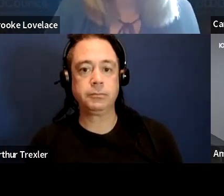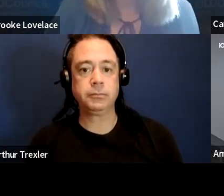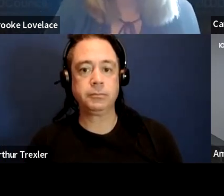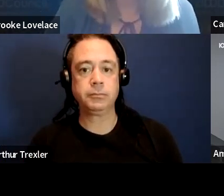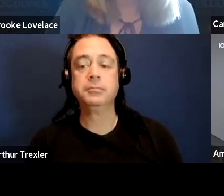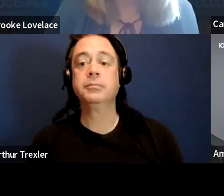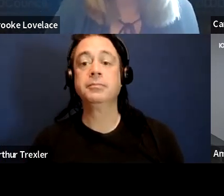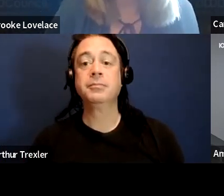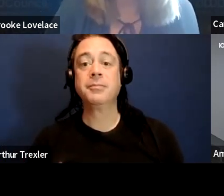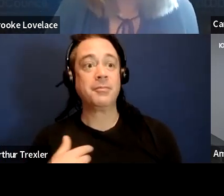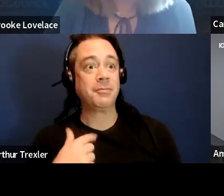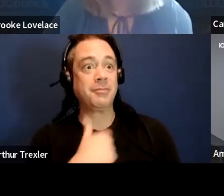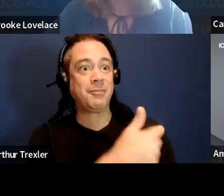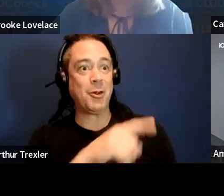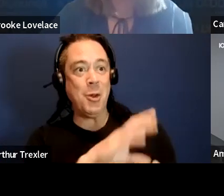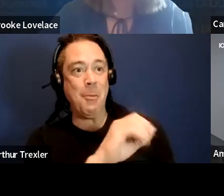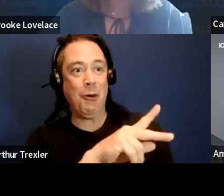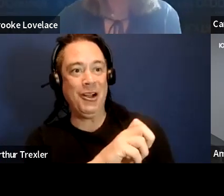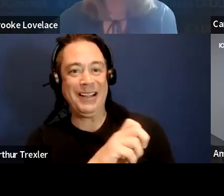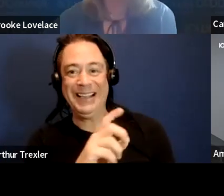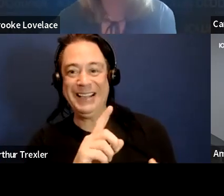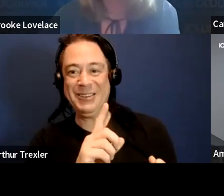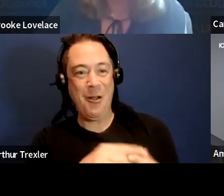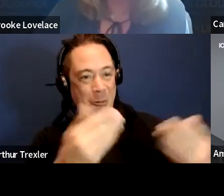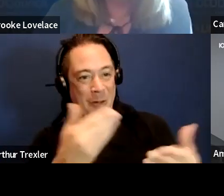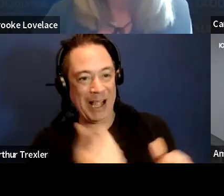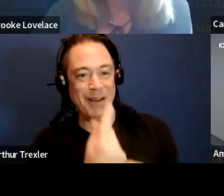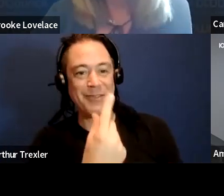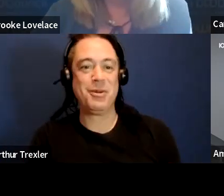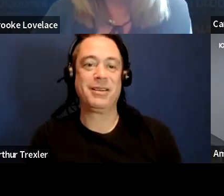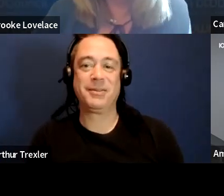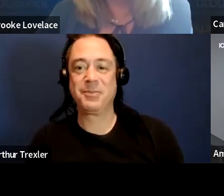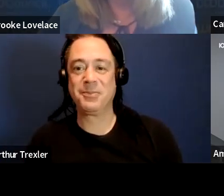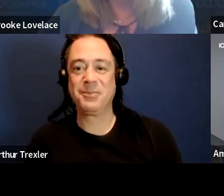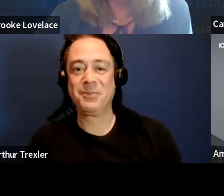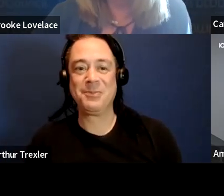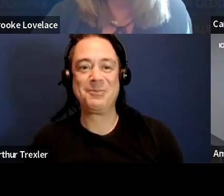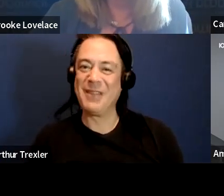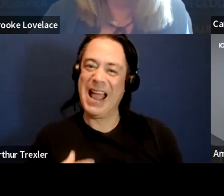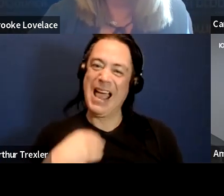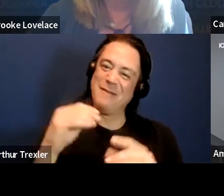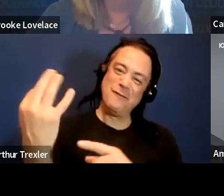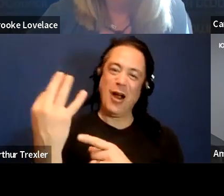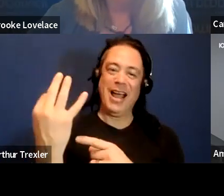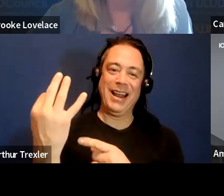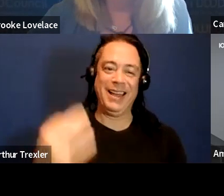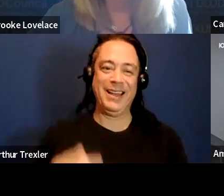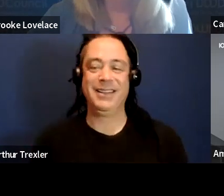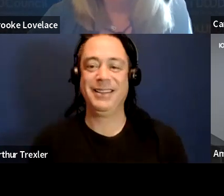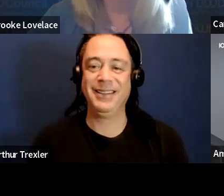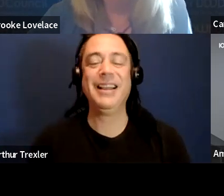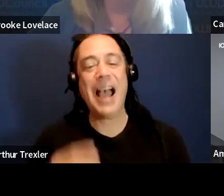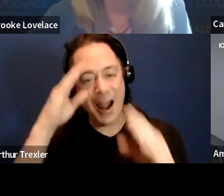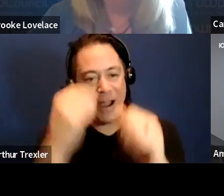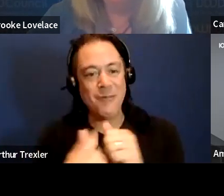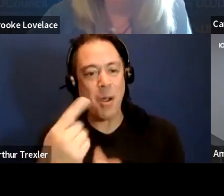And I'm going to hand it over to Brooke to introduce Lisa. Welcome, everybody. Oh, we're having a Friday today, aren't we? Hello,